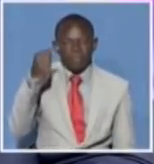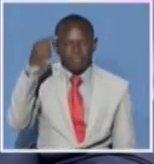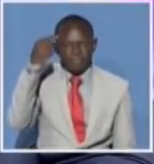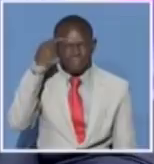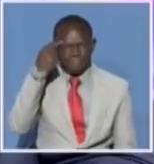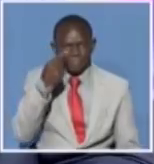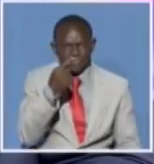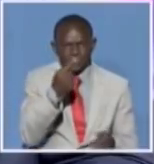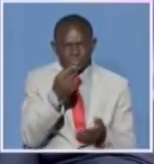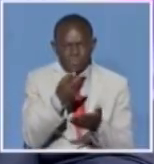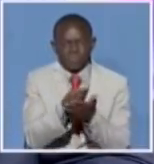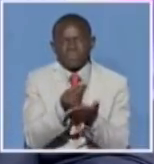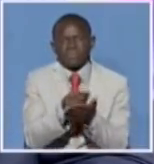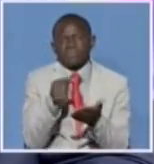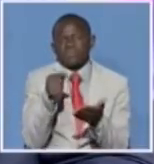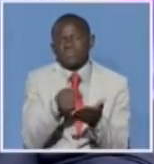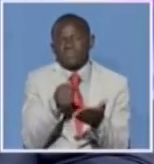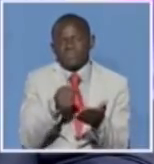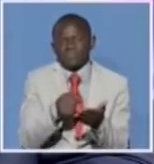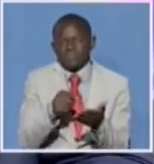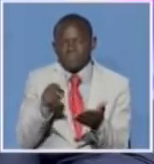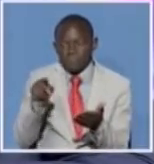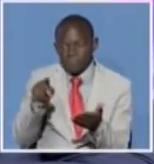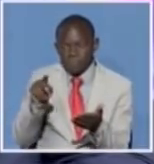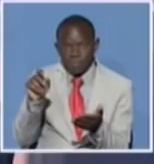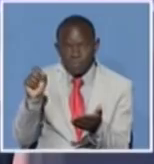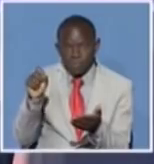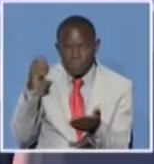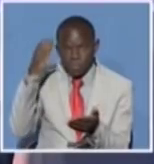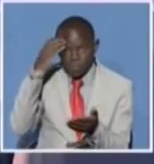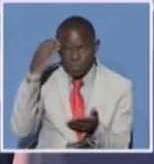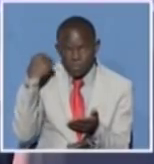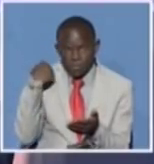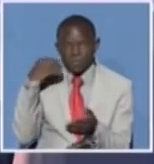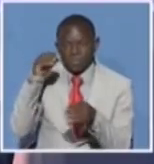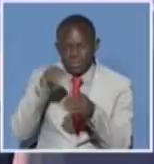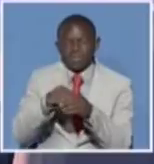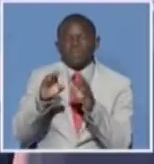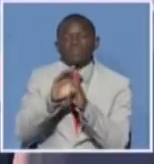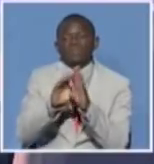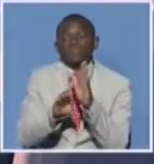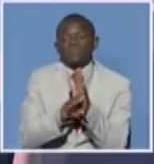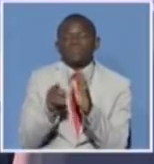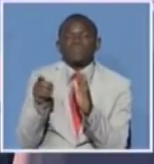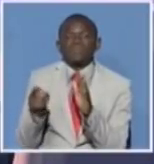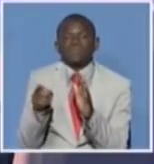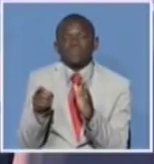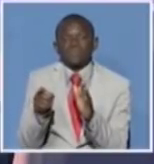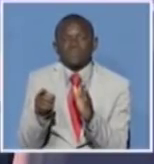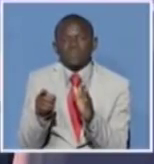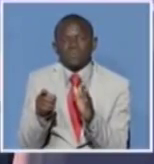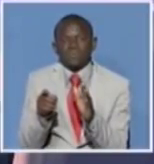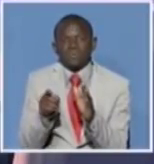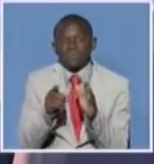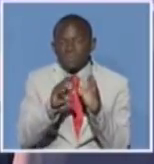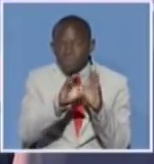Secretary is a constitutional office bearer. And what the Constitution indicates is that expenditures